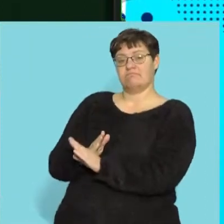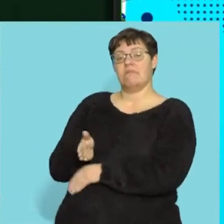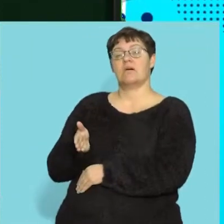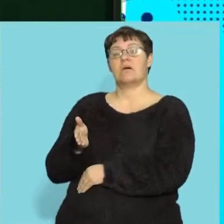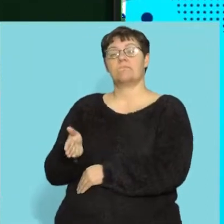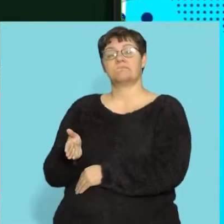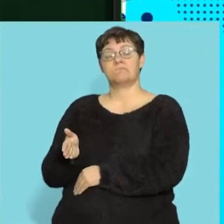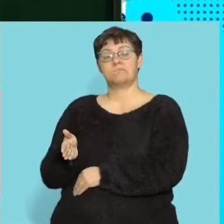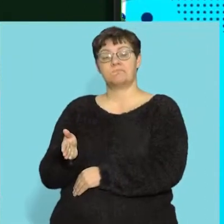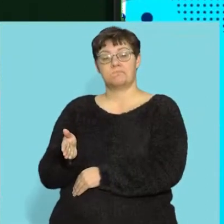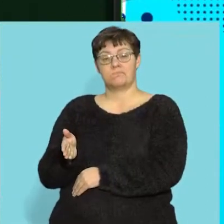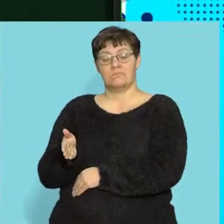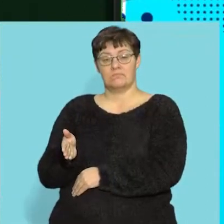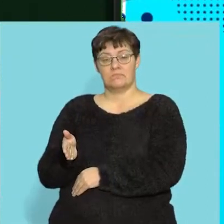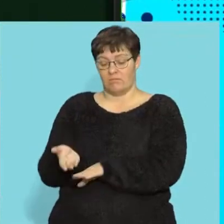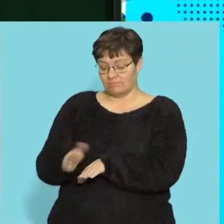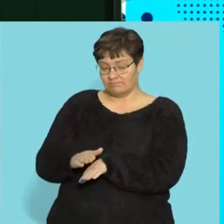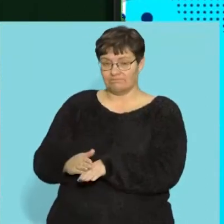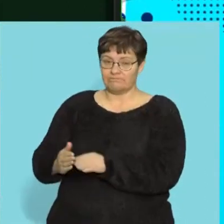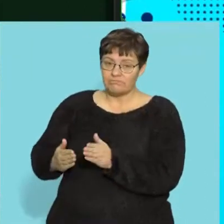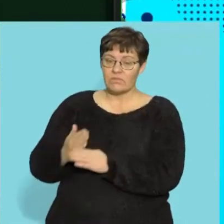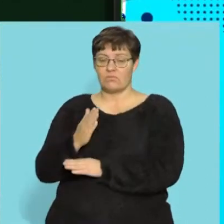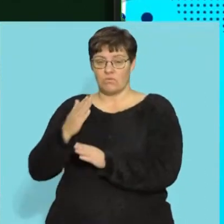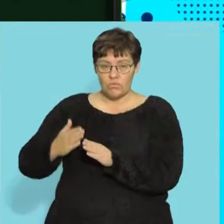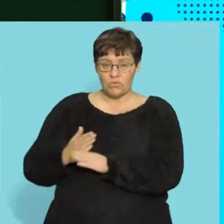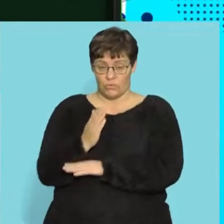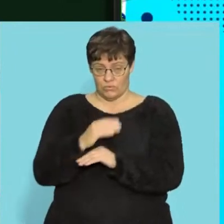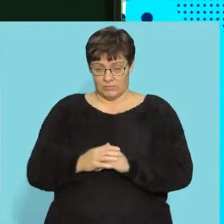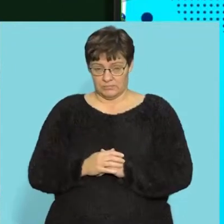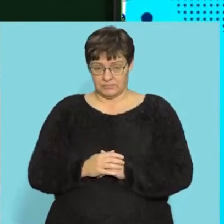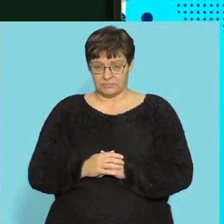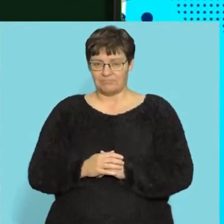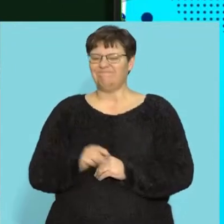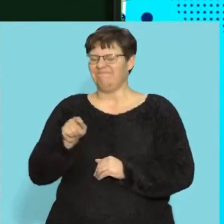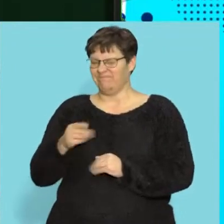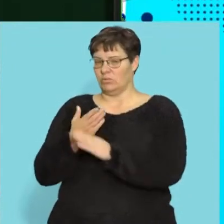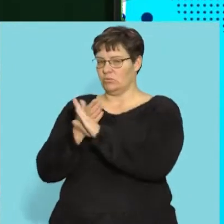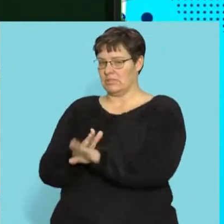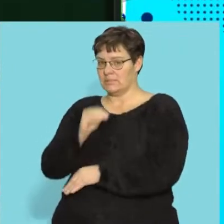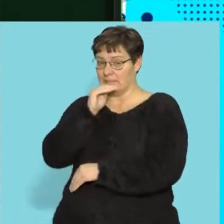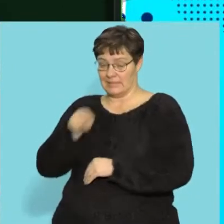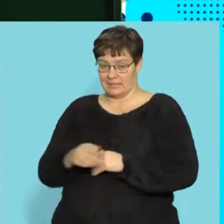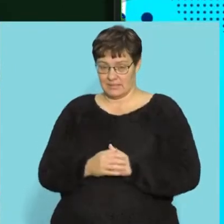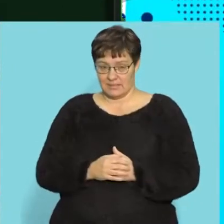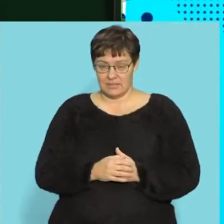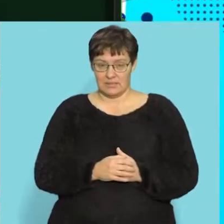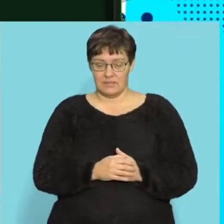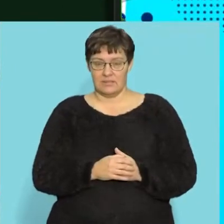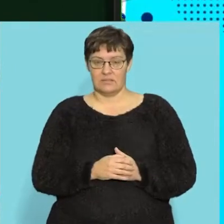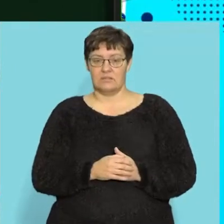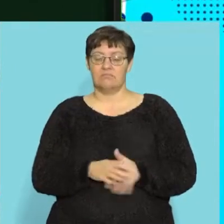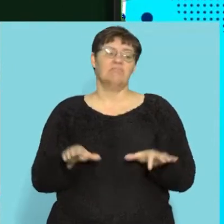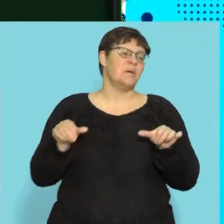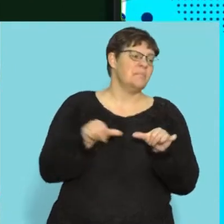opposition to that flow or to that movement of charge, or opposition to the current, which is actually what resistance. So